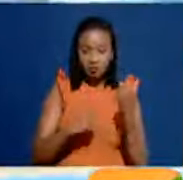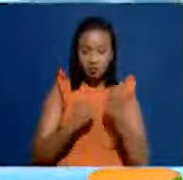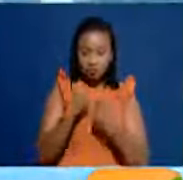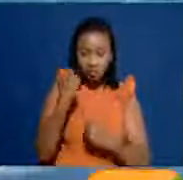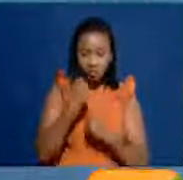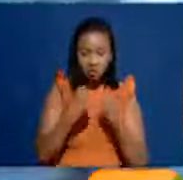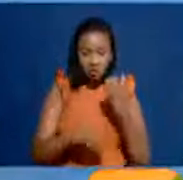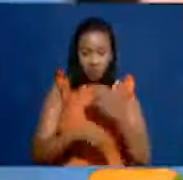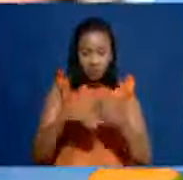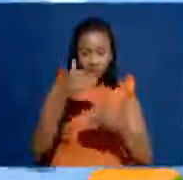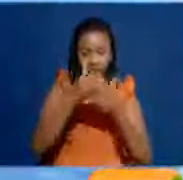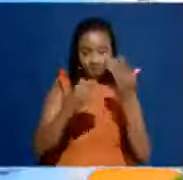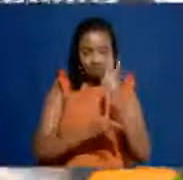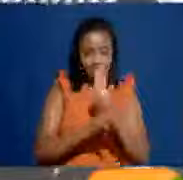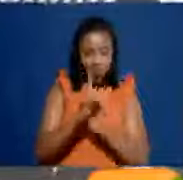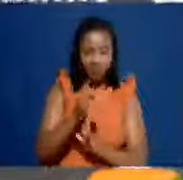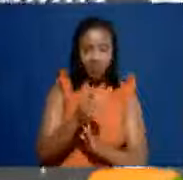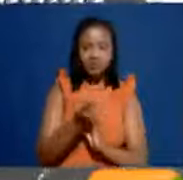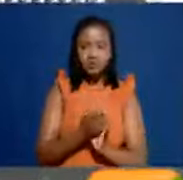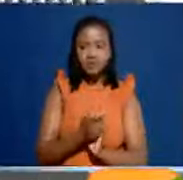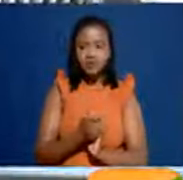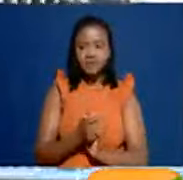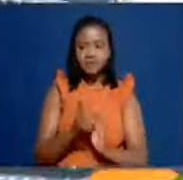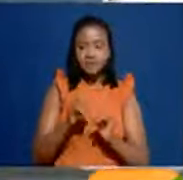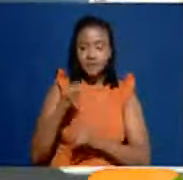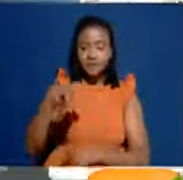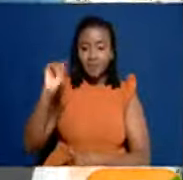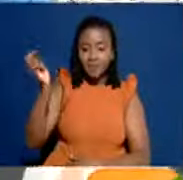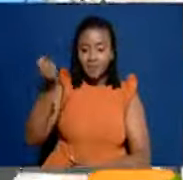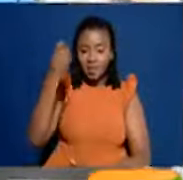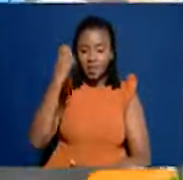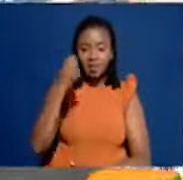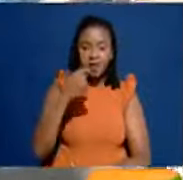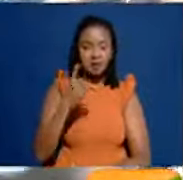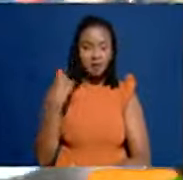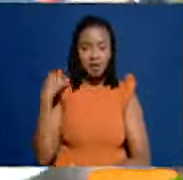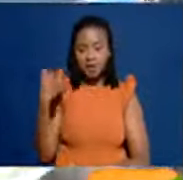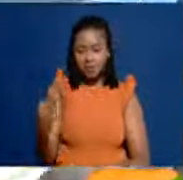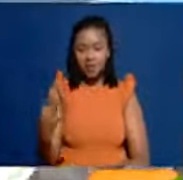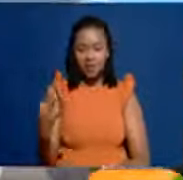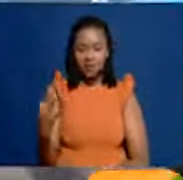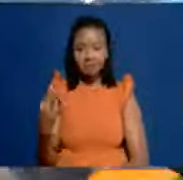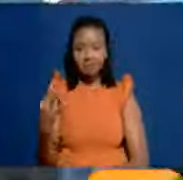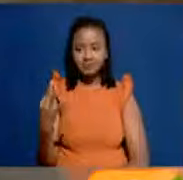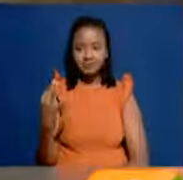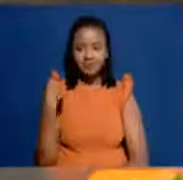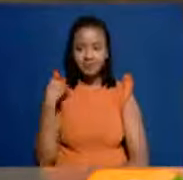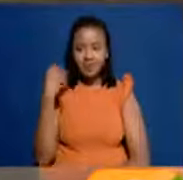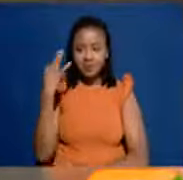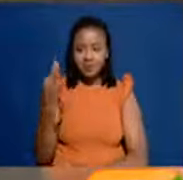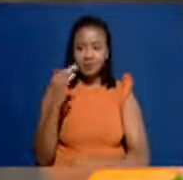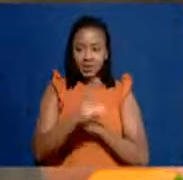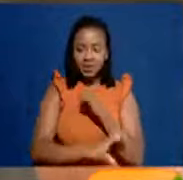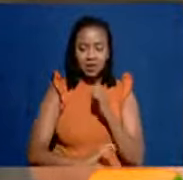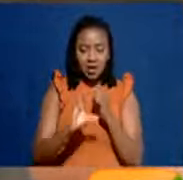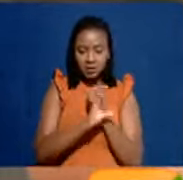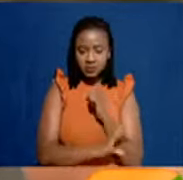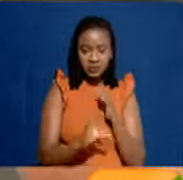few countries from around the world. In Africa, we are actually one of three, one of only three